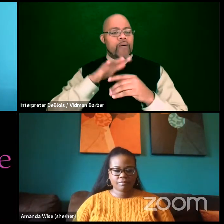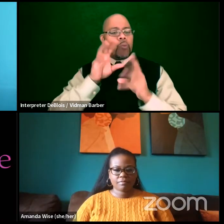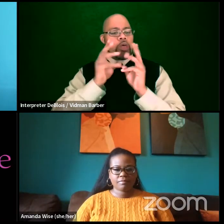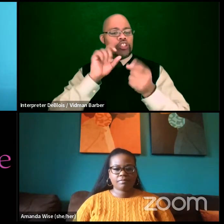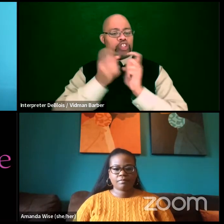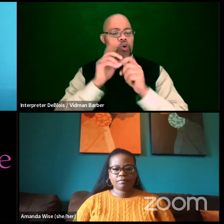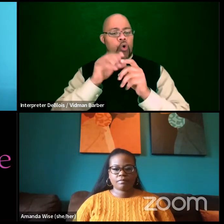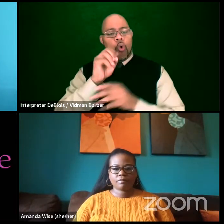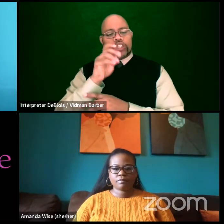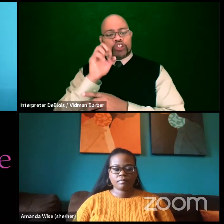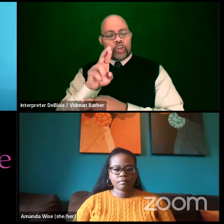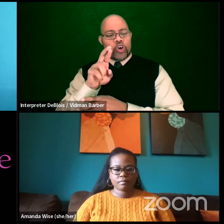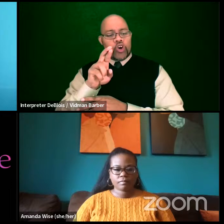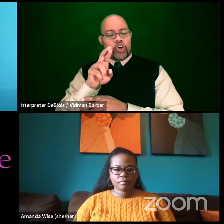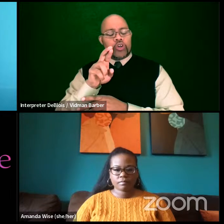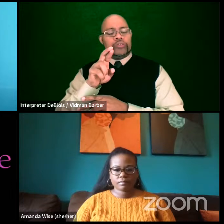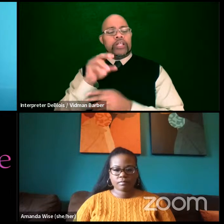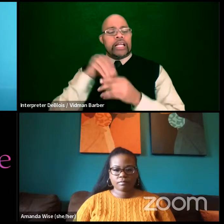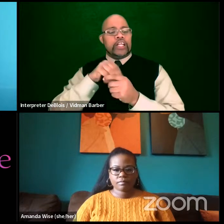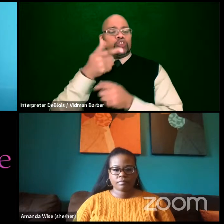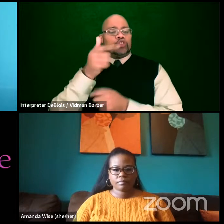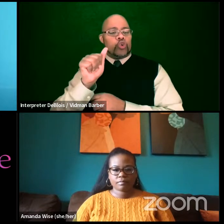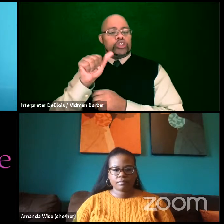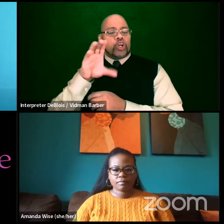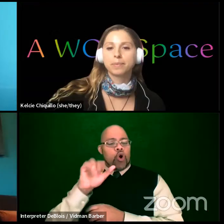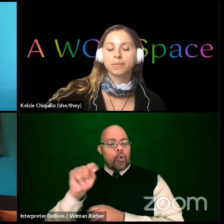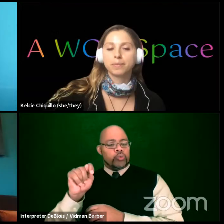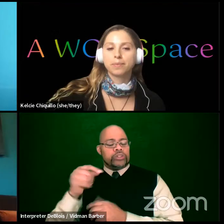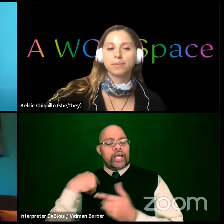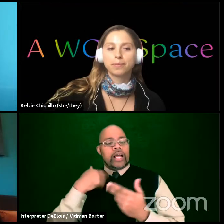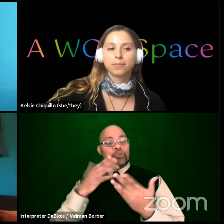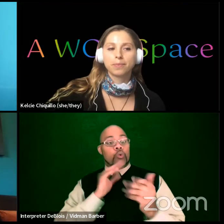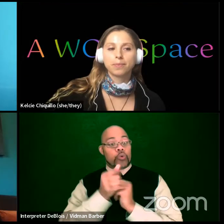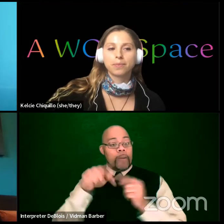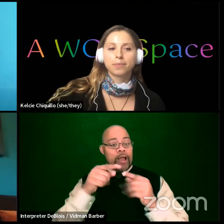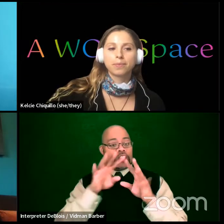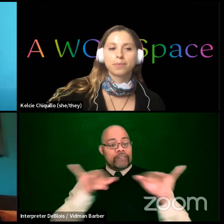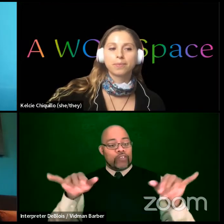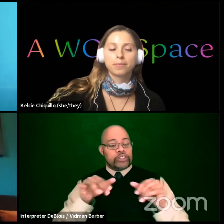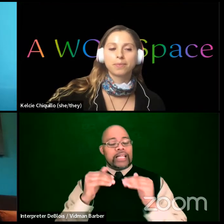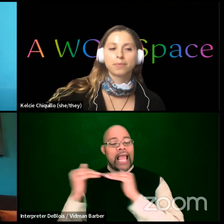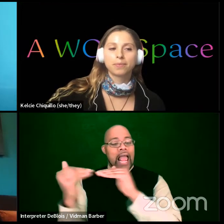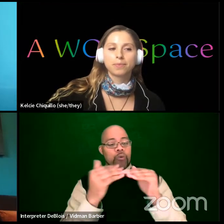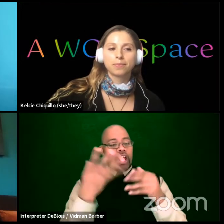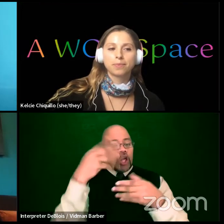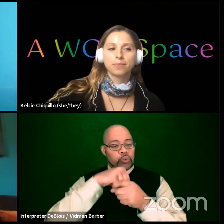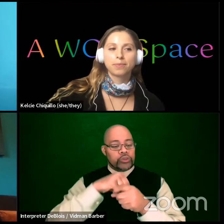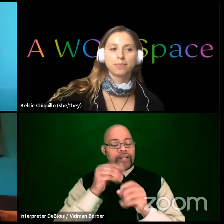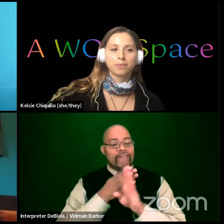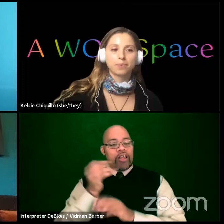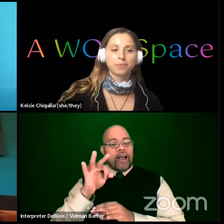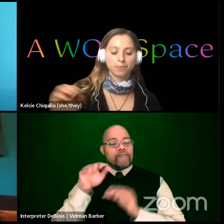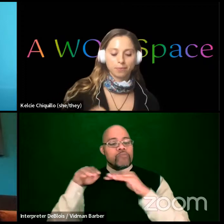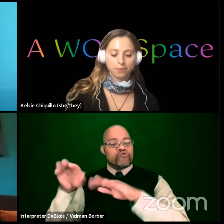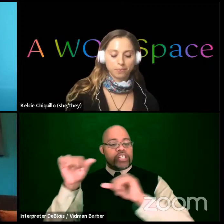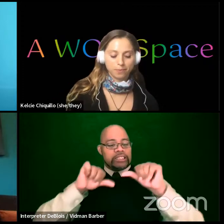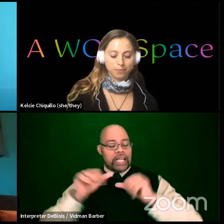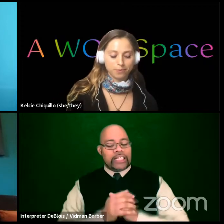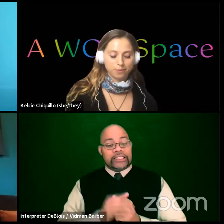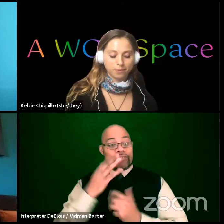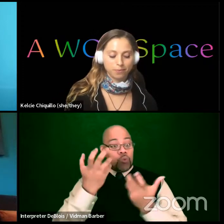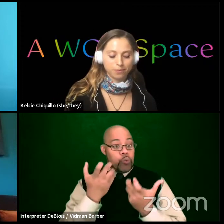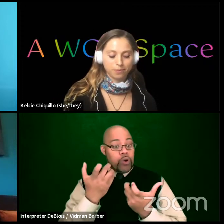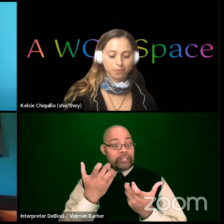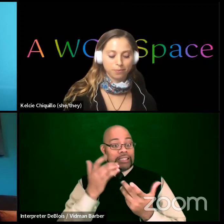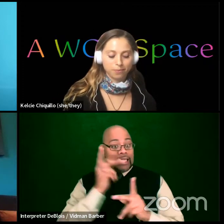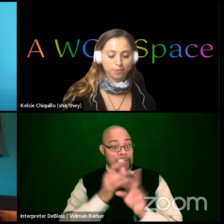oyster aquaculture along the Georgia coast. Today, I'm here to talk to you about diversity, equity, and inclusion in the field of marine science. If you would like to